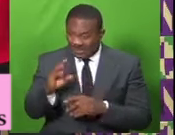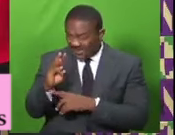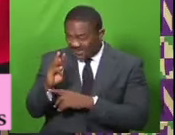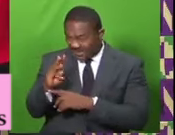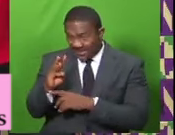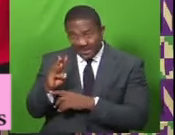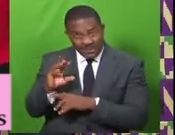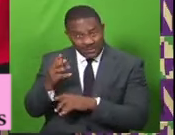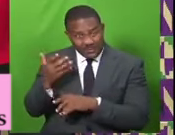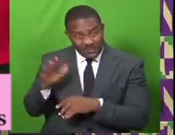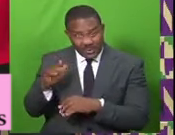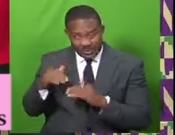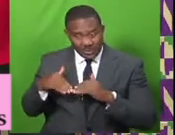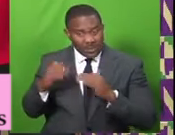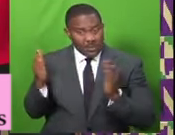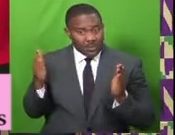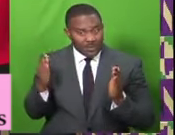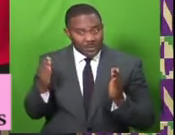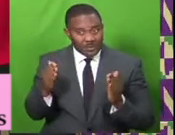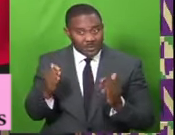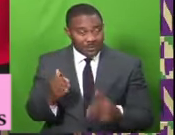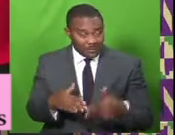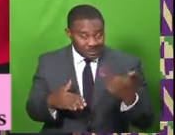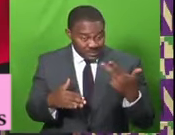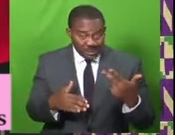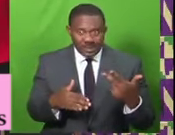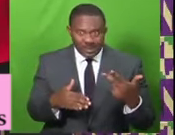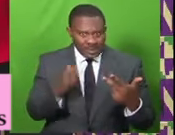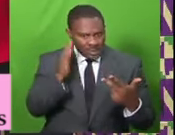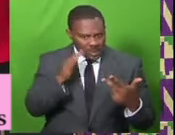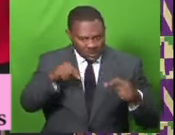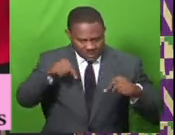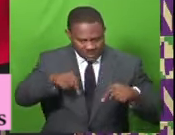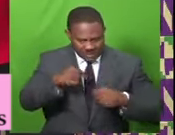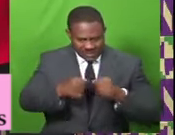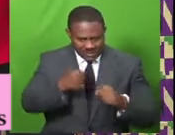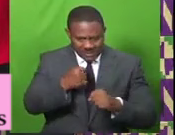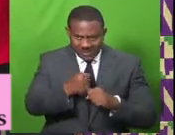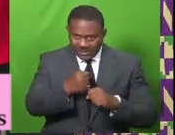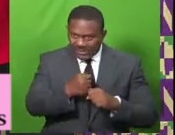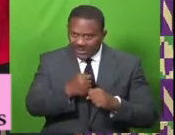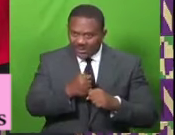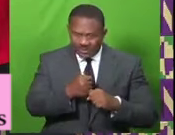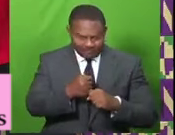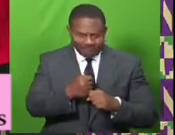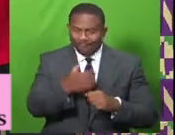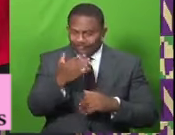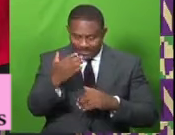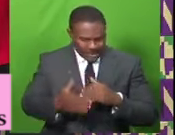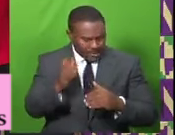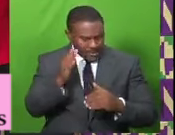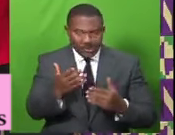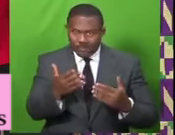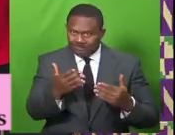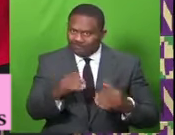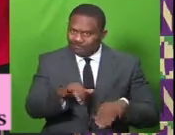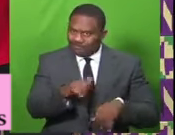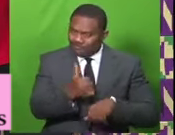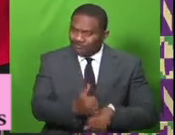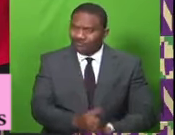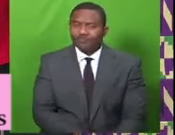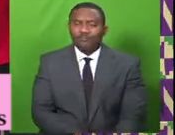been commissioned, with 3 more to be commissioned by the end of this year. All these schemes are supported with